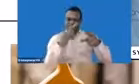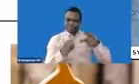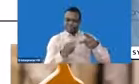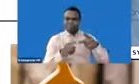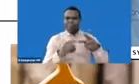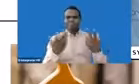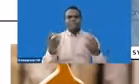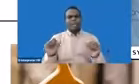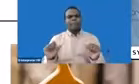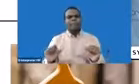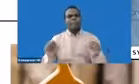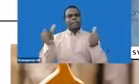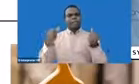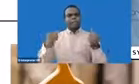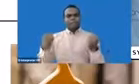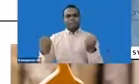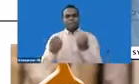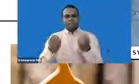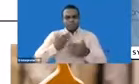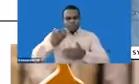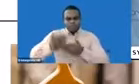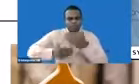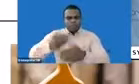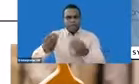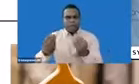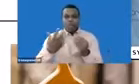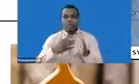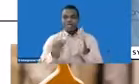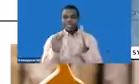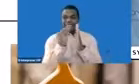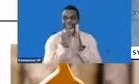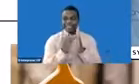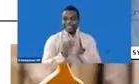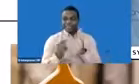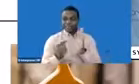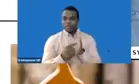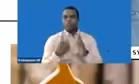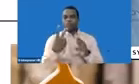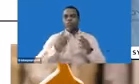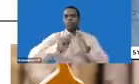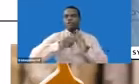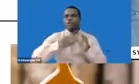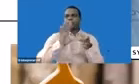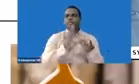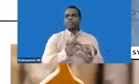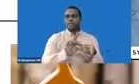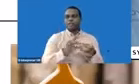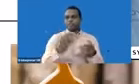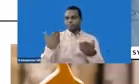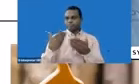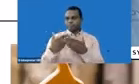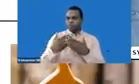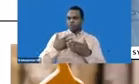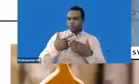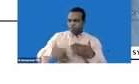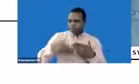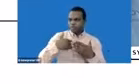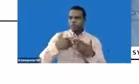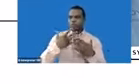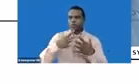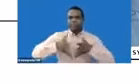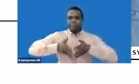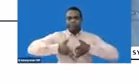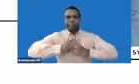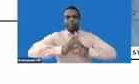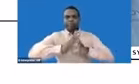create the basis for the curriculum we created afterwards and the guidance, and they try